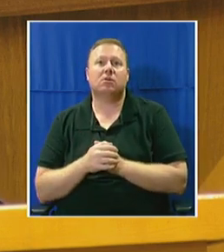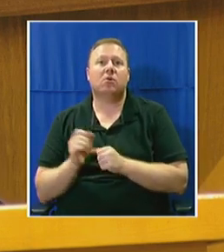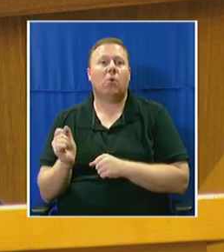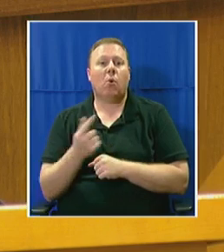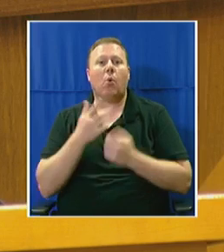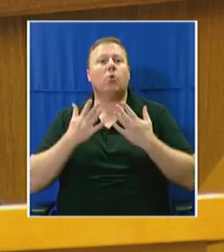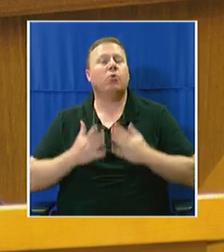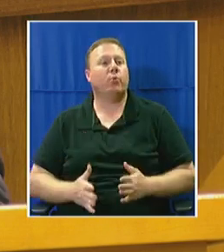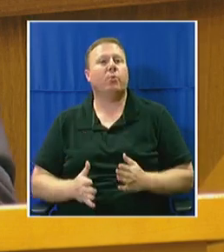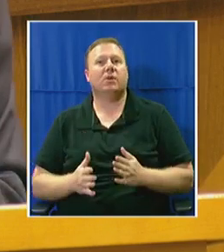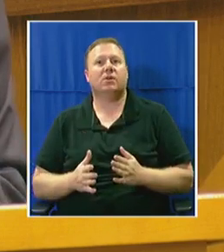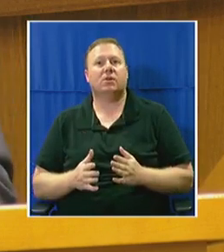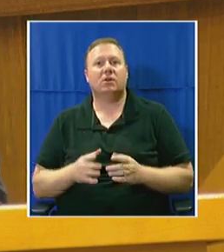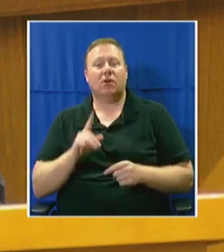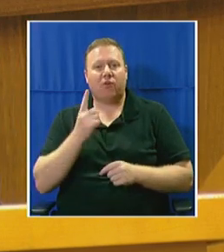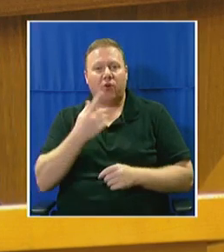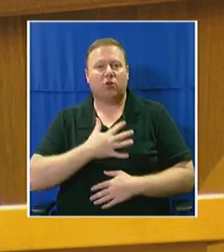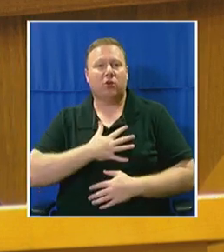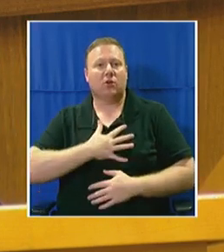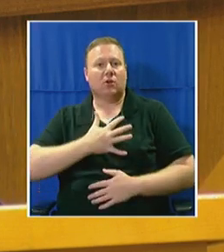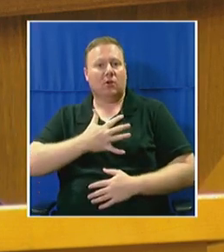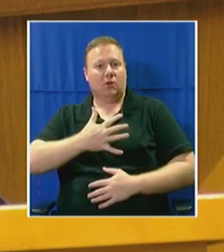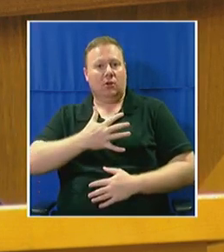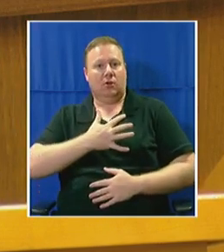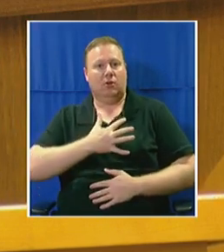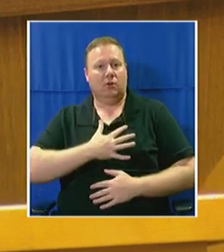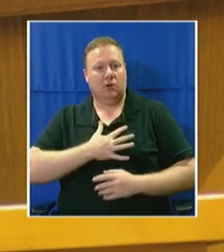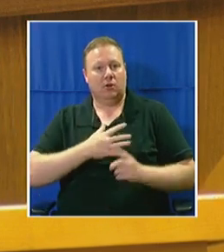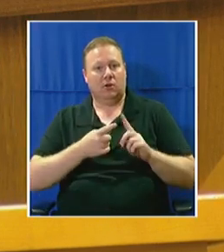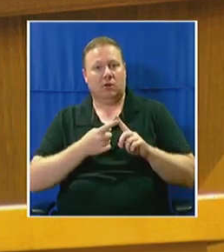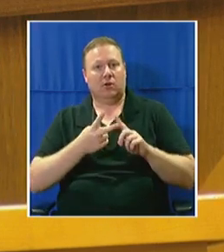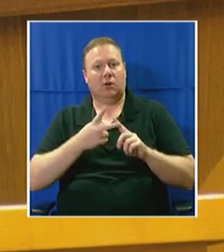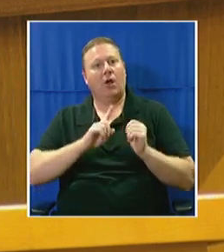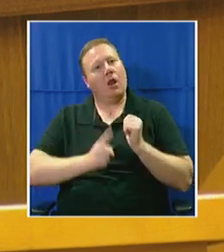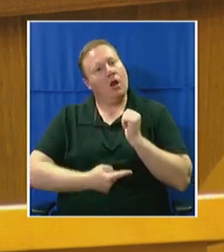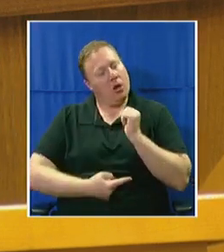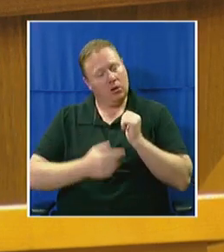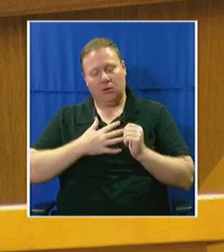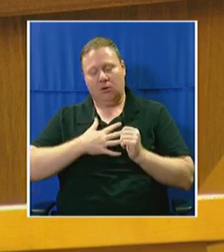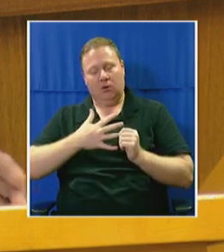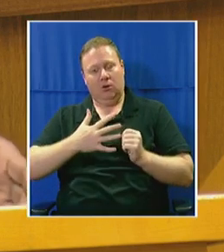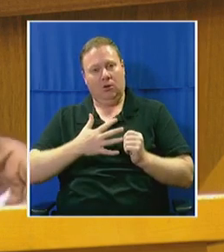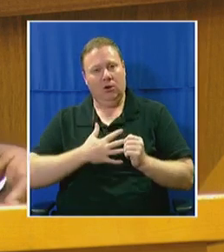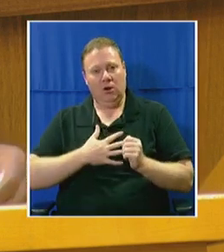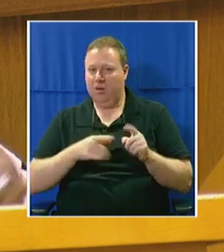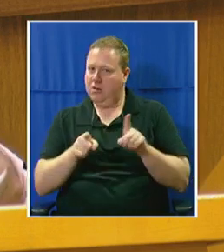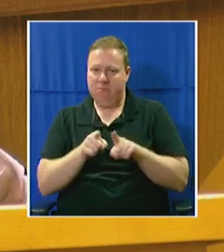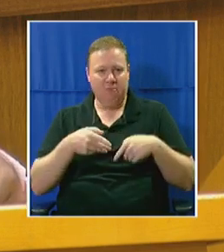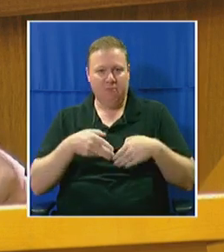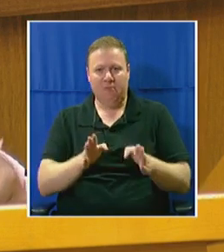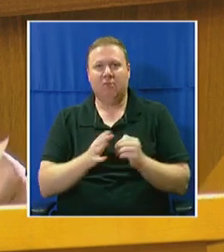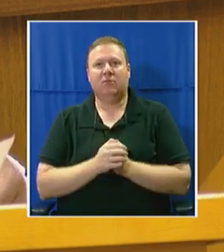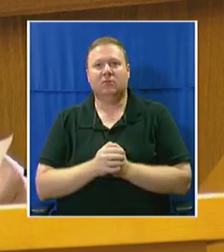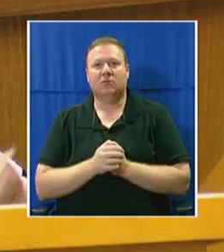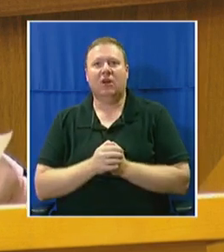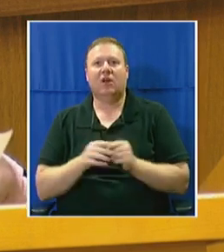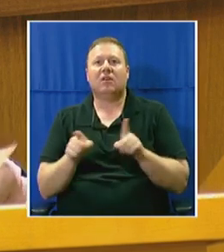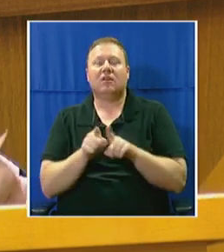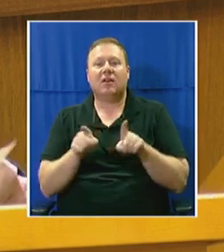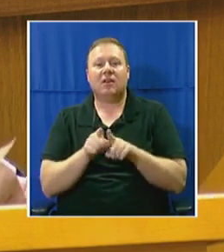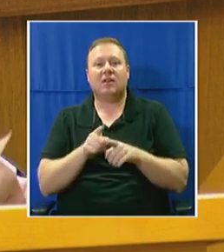human beings are the same all human beings are a product of the same process the process